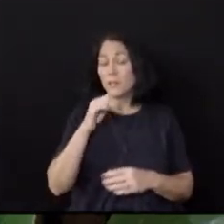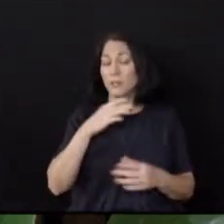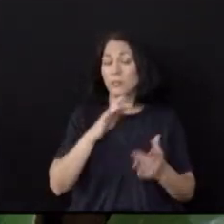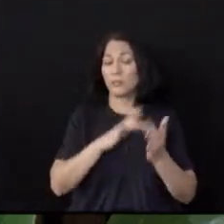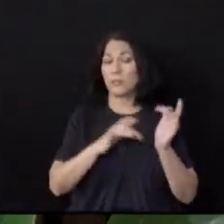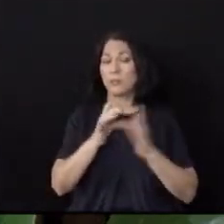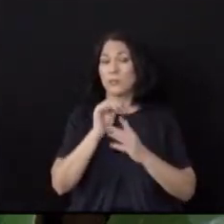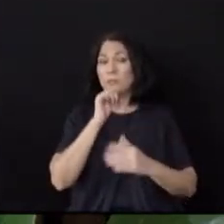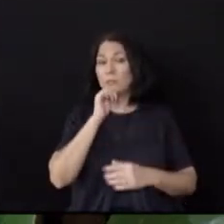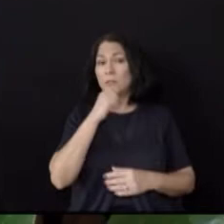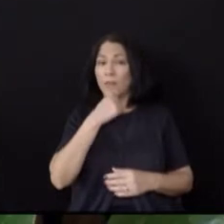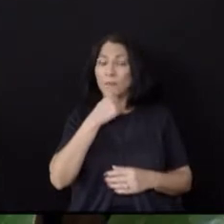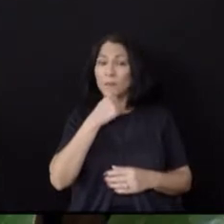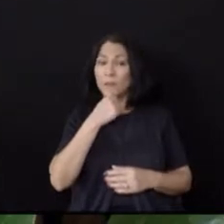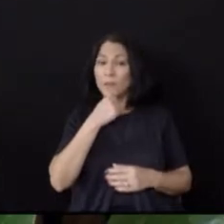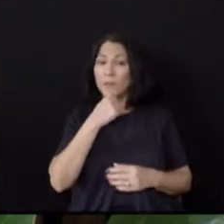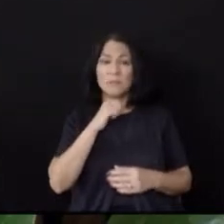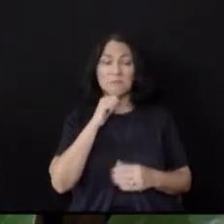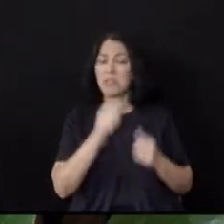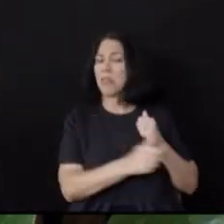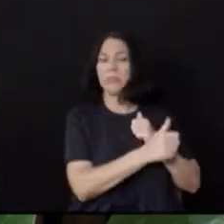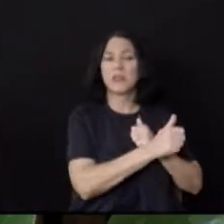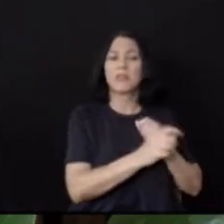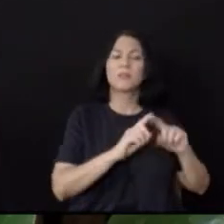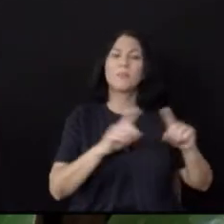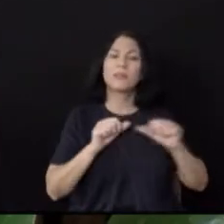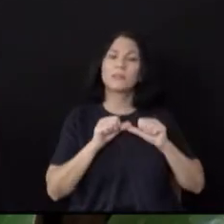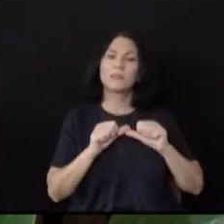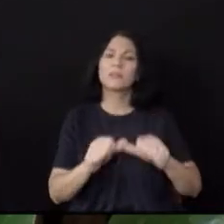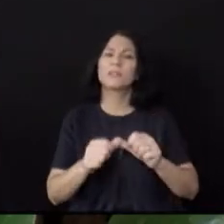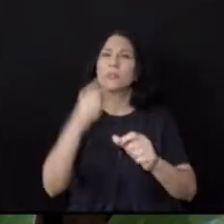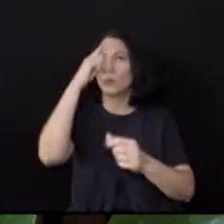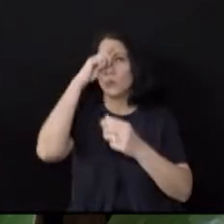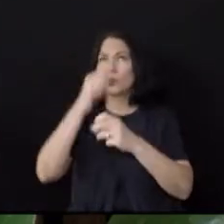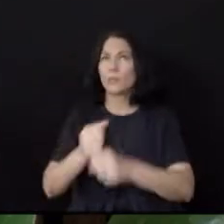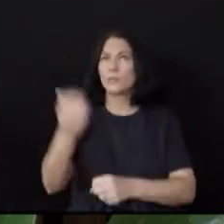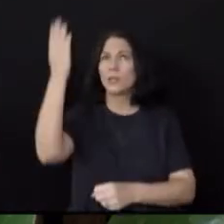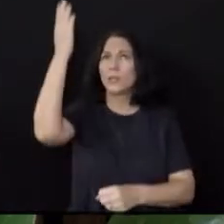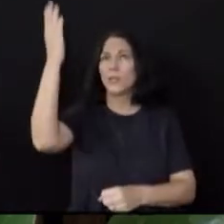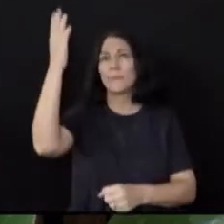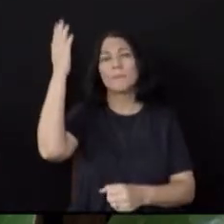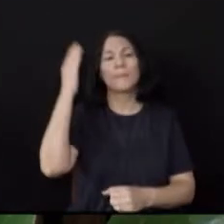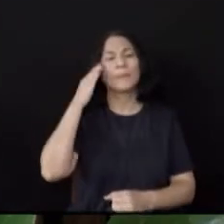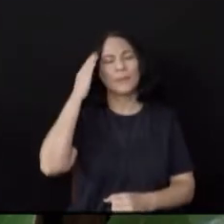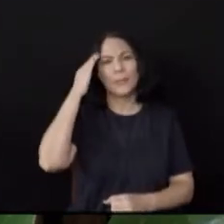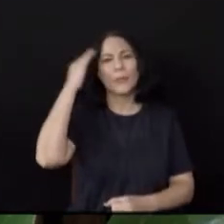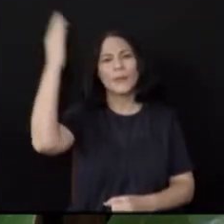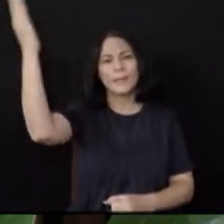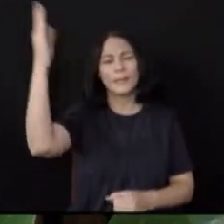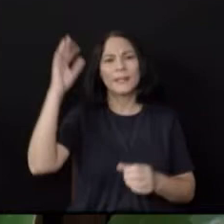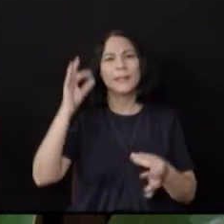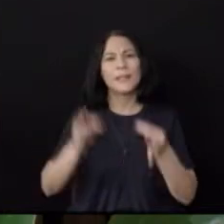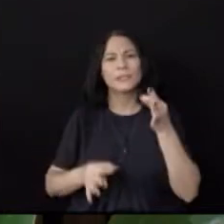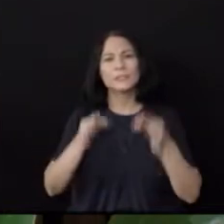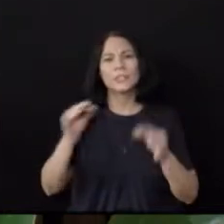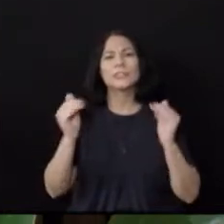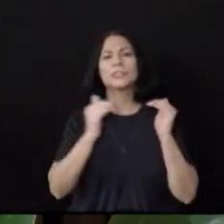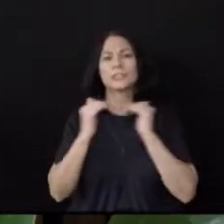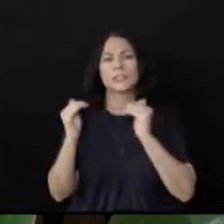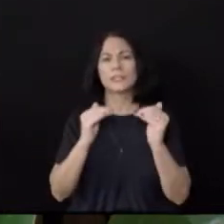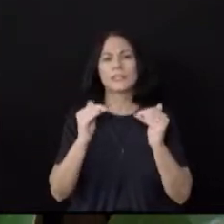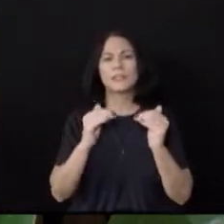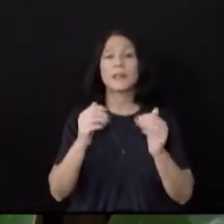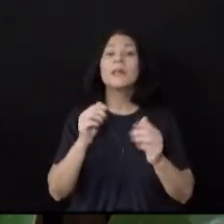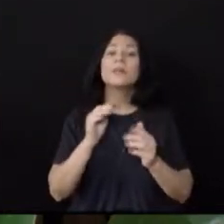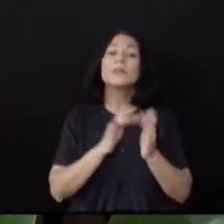but he continued entrusting himself to him who judges justly. Jesus didn't endure